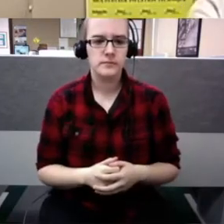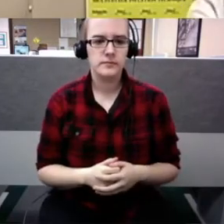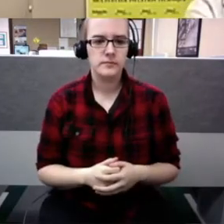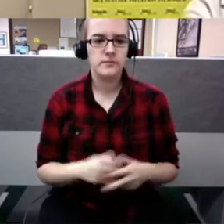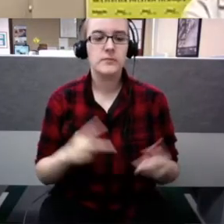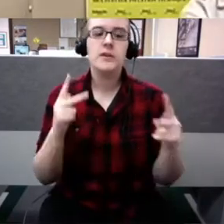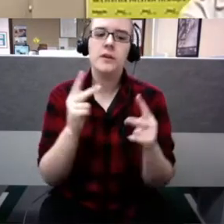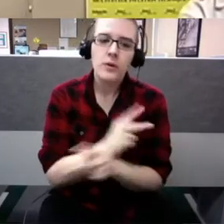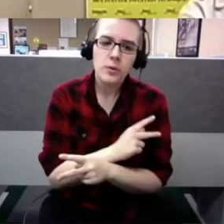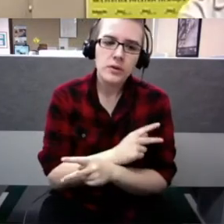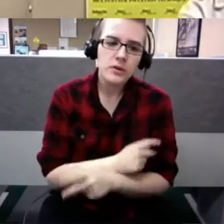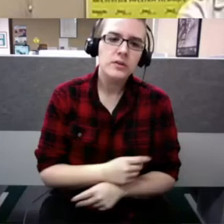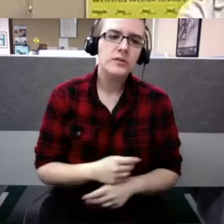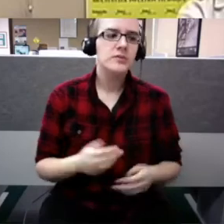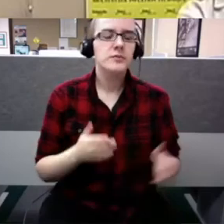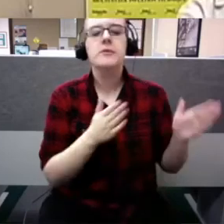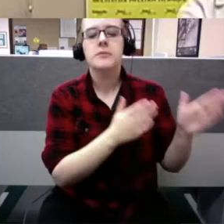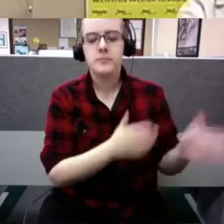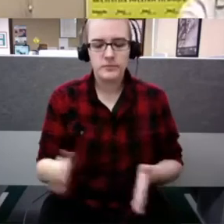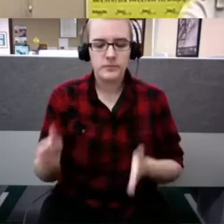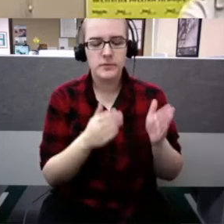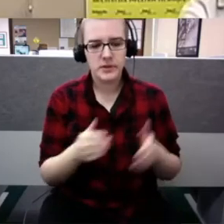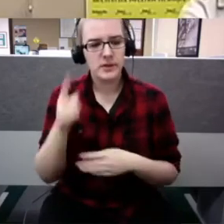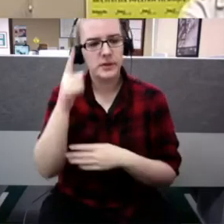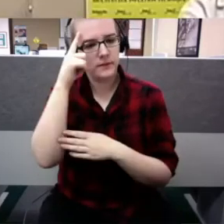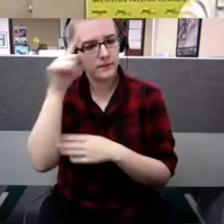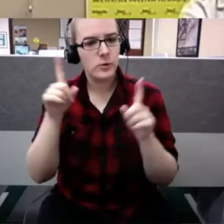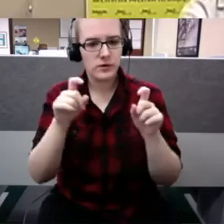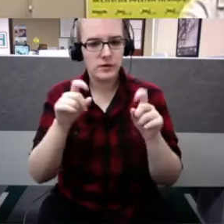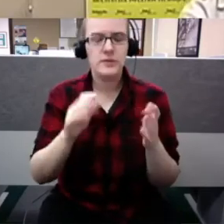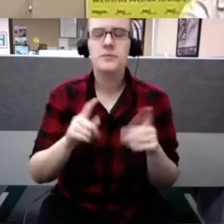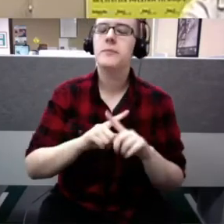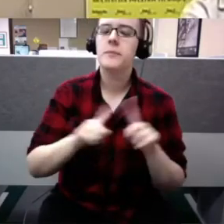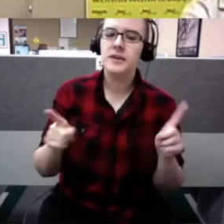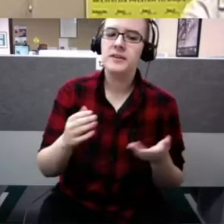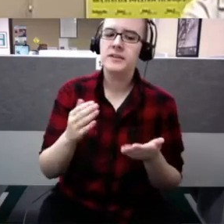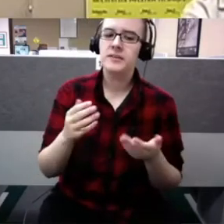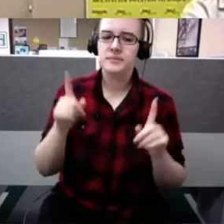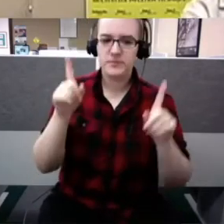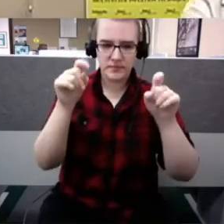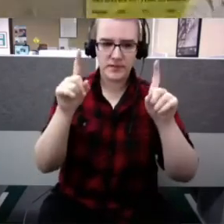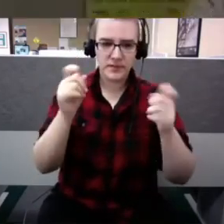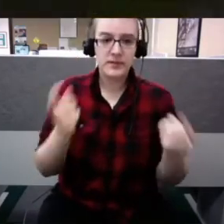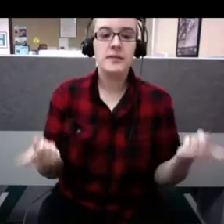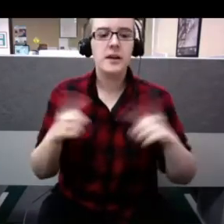worst part of it is getting ready for it. The tests themselves are a piece of cake.